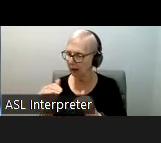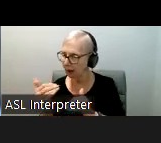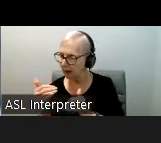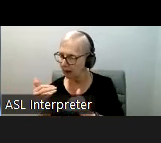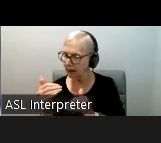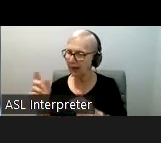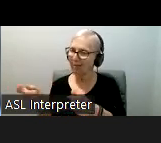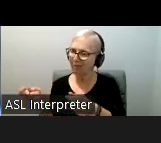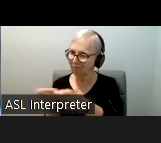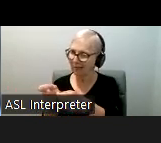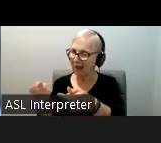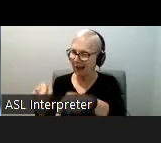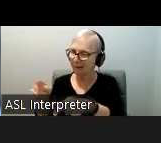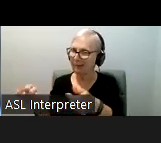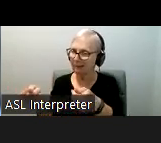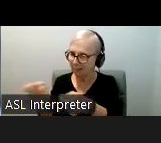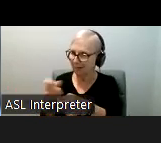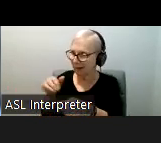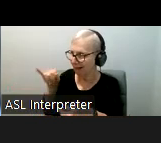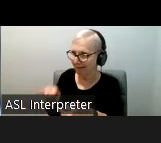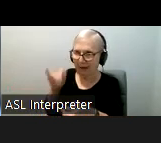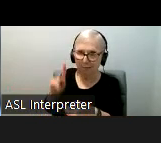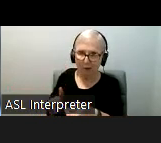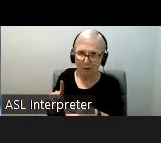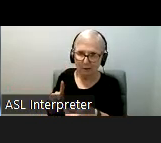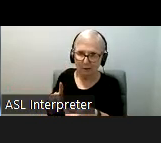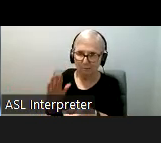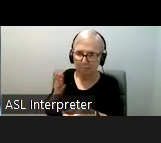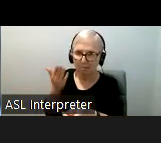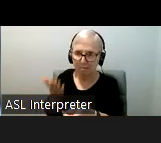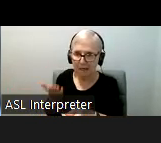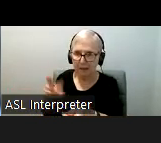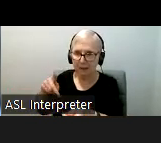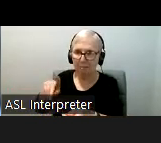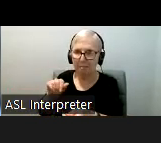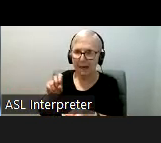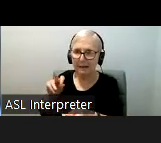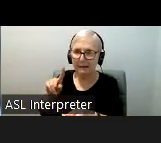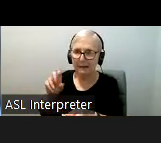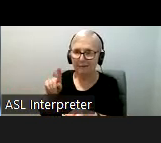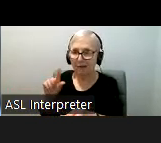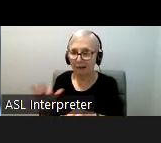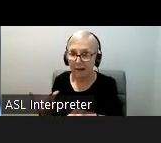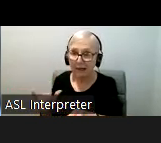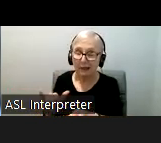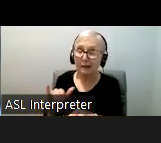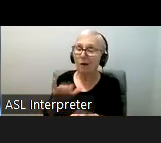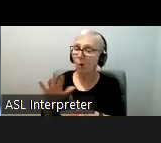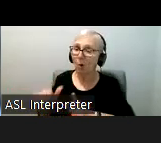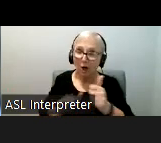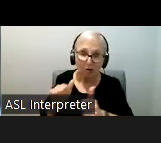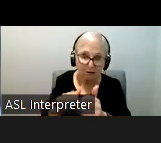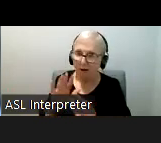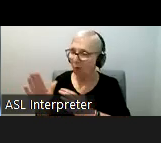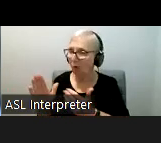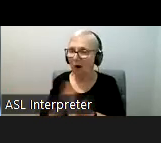And they're retaliated against by that person, maybe passively or passively aggressive, or however it comes